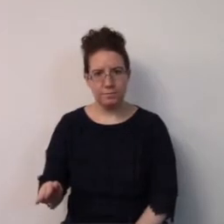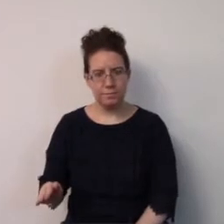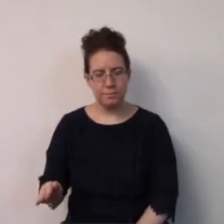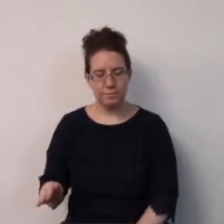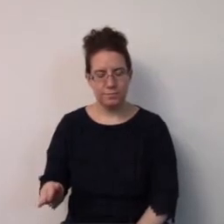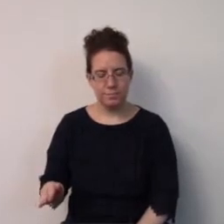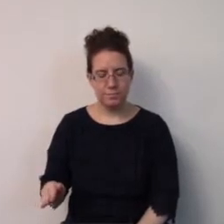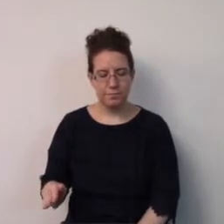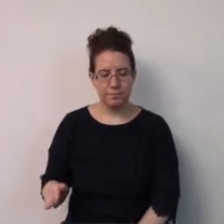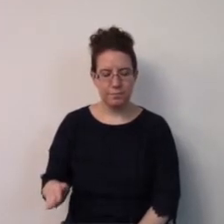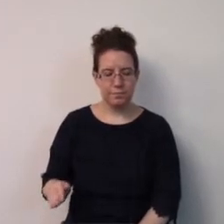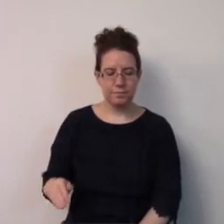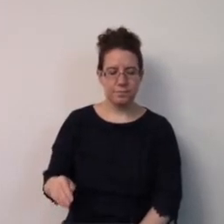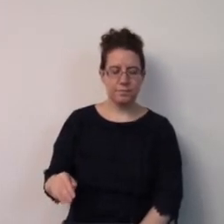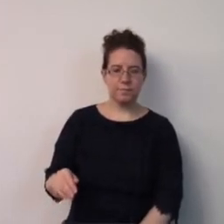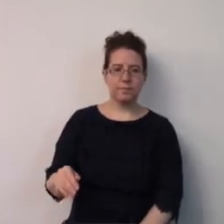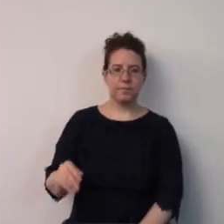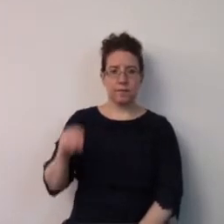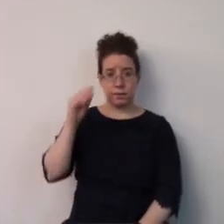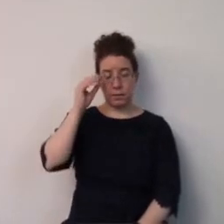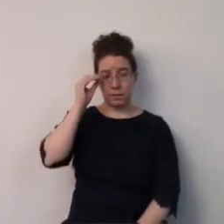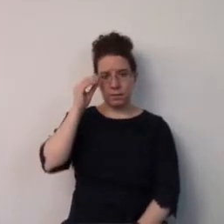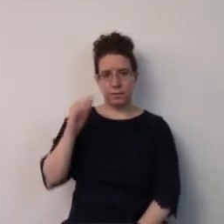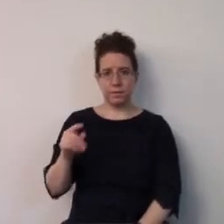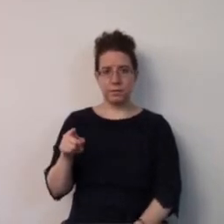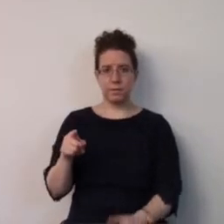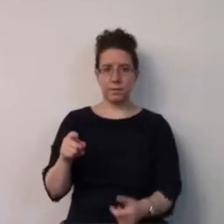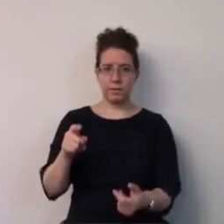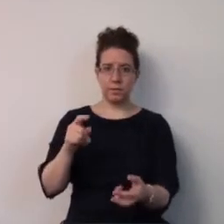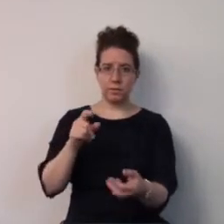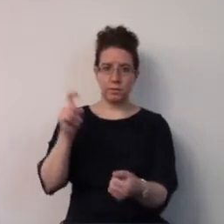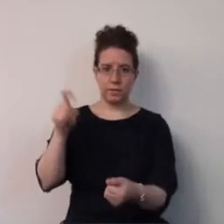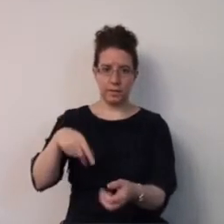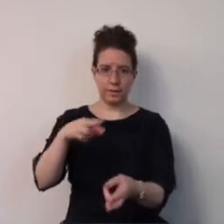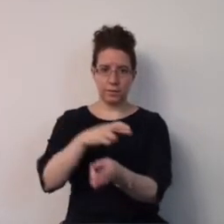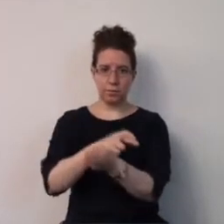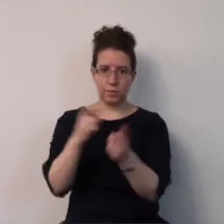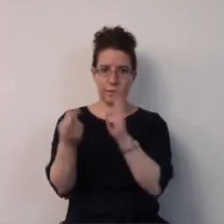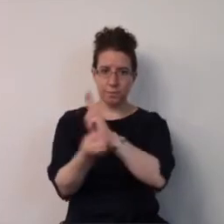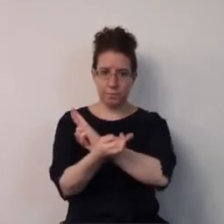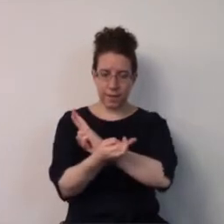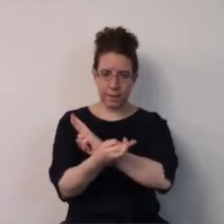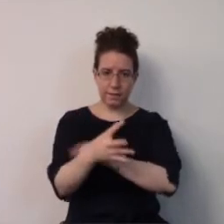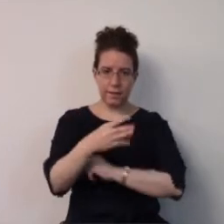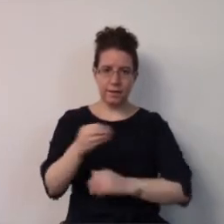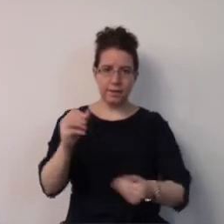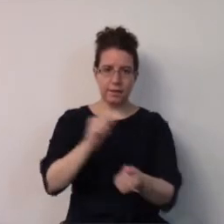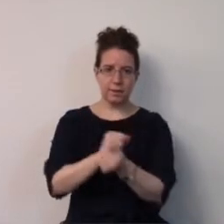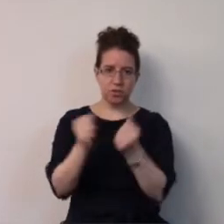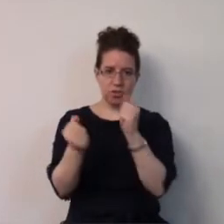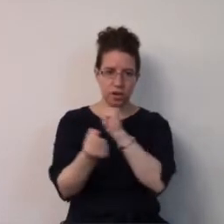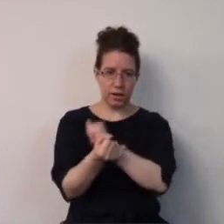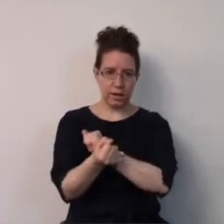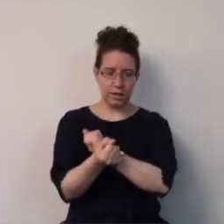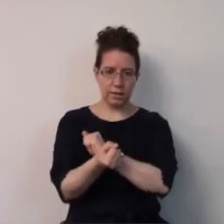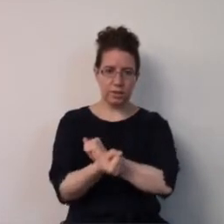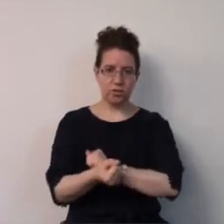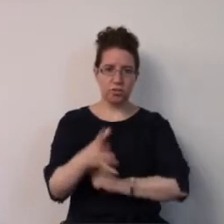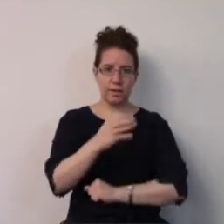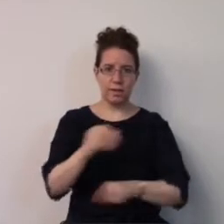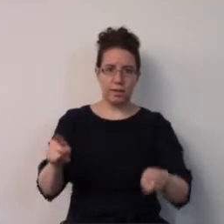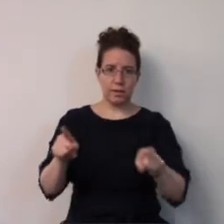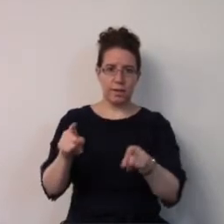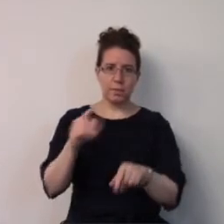They're trusting, they're lowly, loving, forgiving. That's